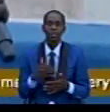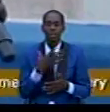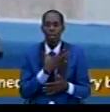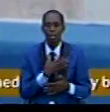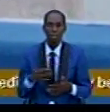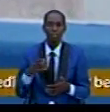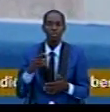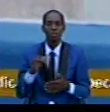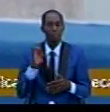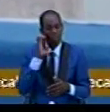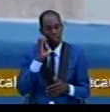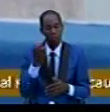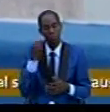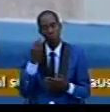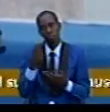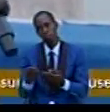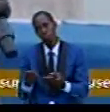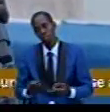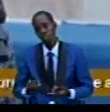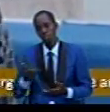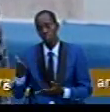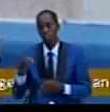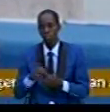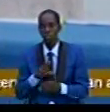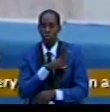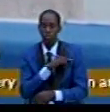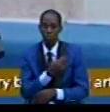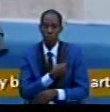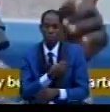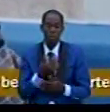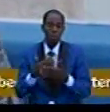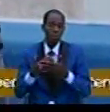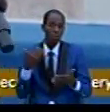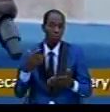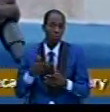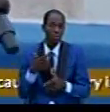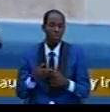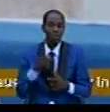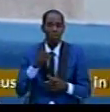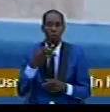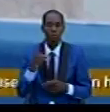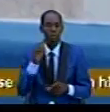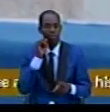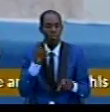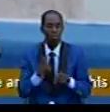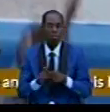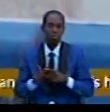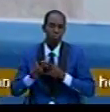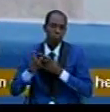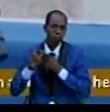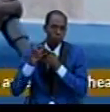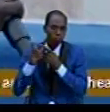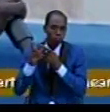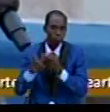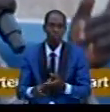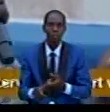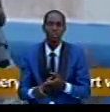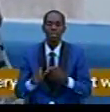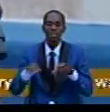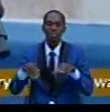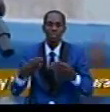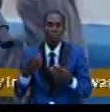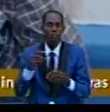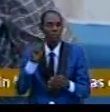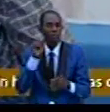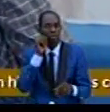in the hospital. Before then, one of our sisters rushed down. He gave my daughter